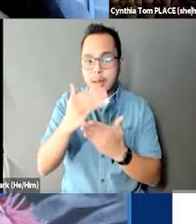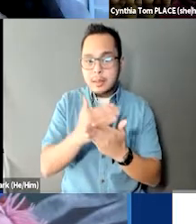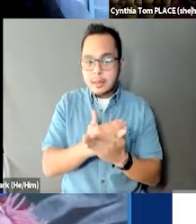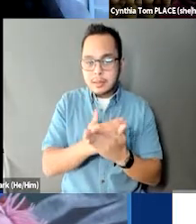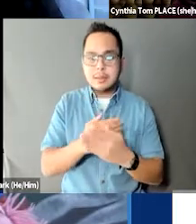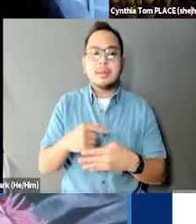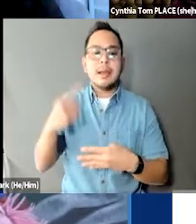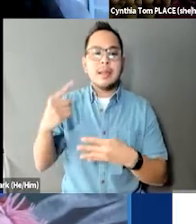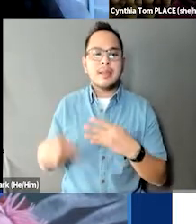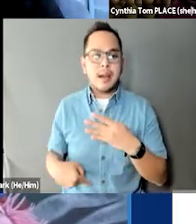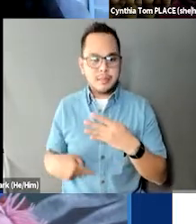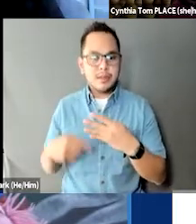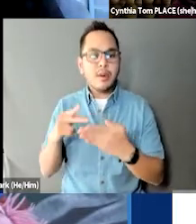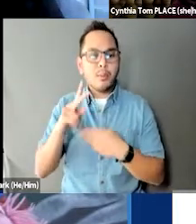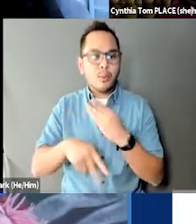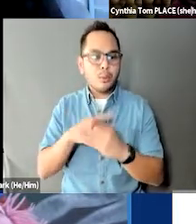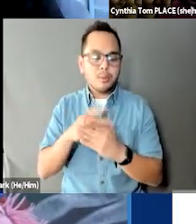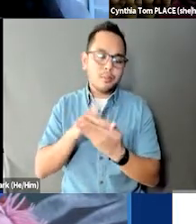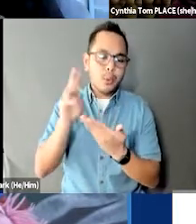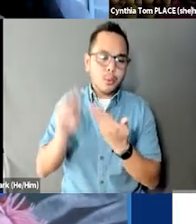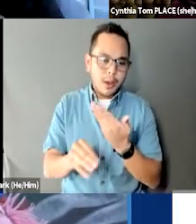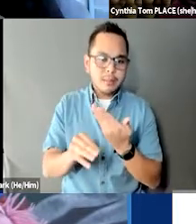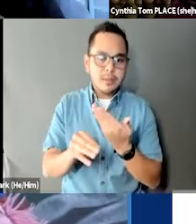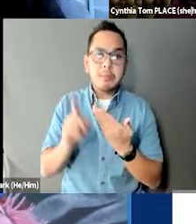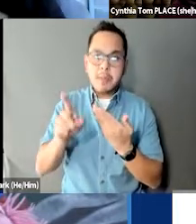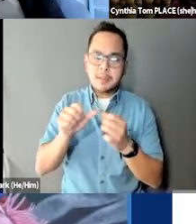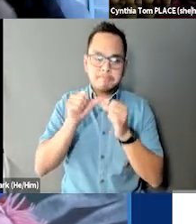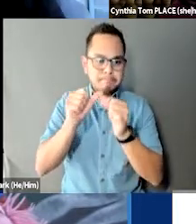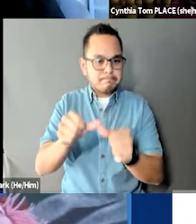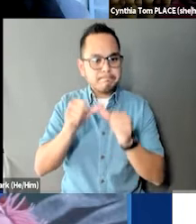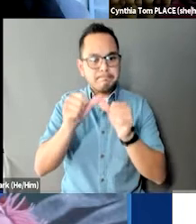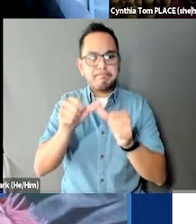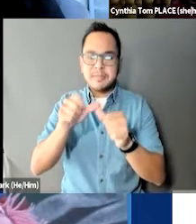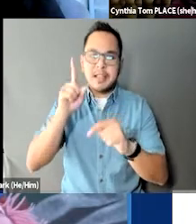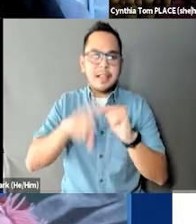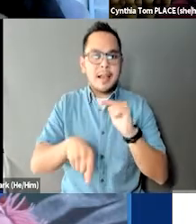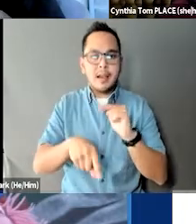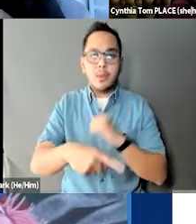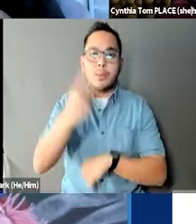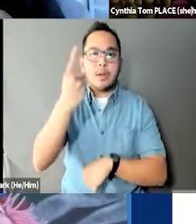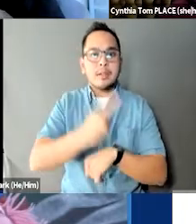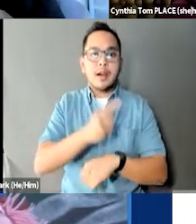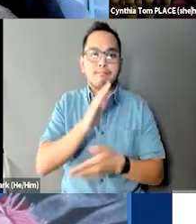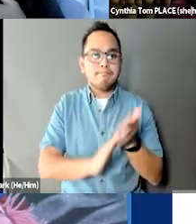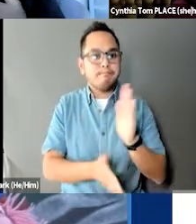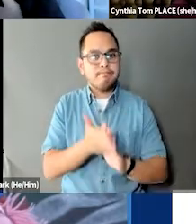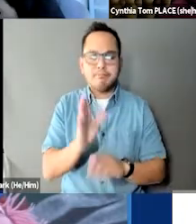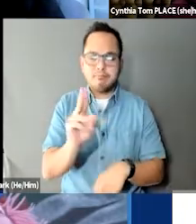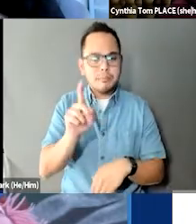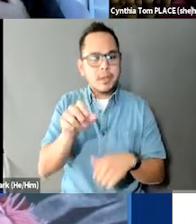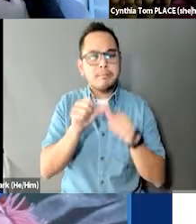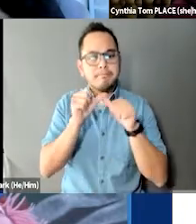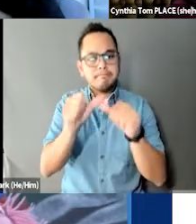of programs or interventions have to be ongoing. It can't be a one-off, one and done type of thing. It needs to